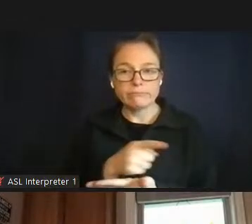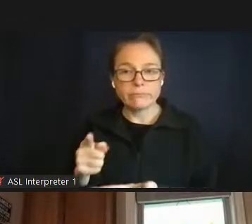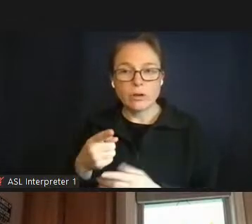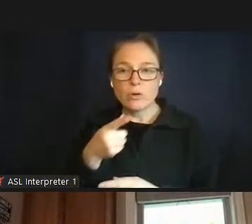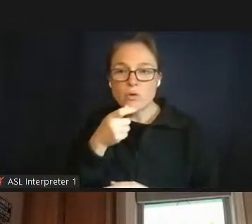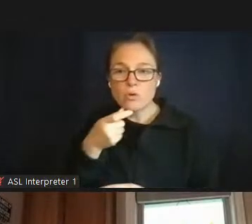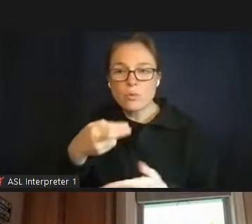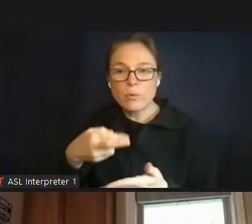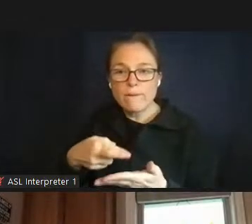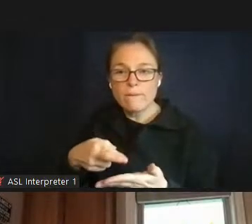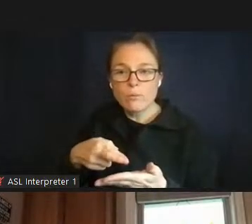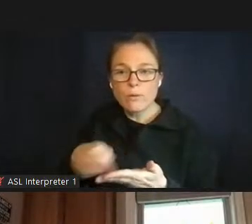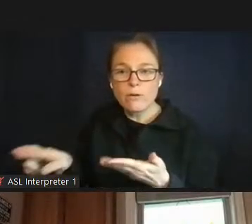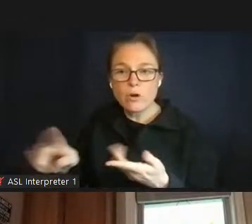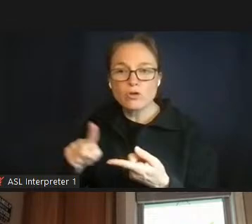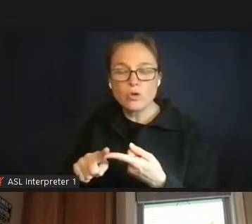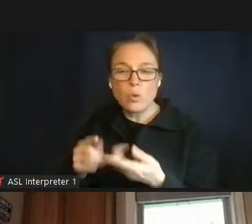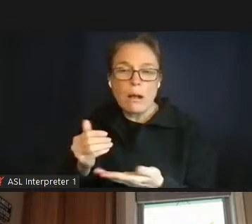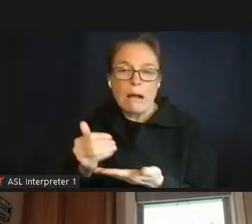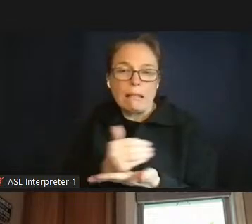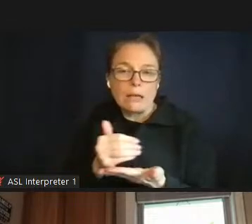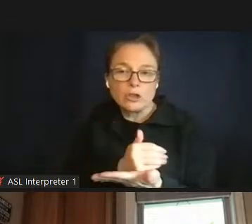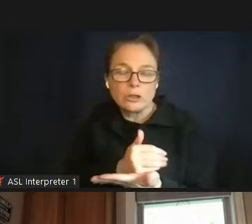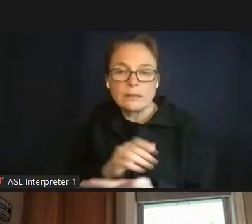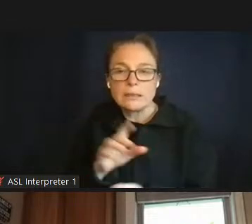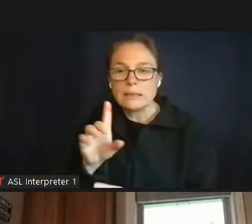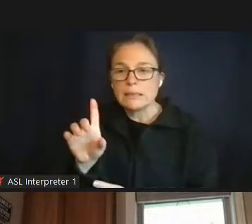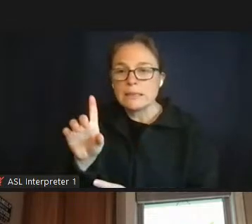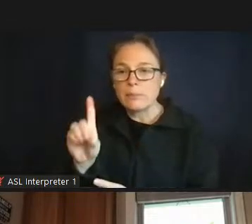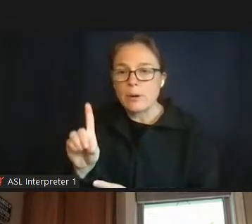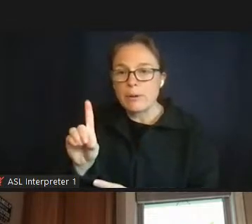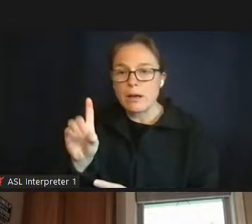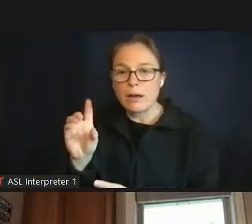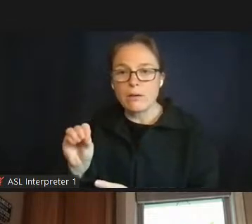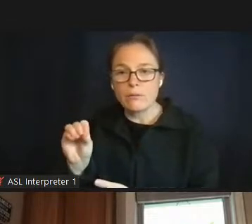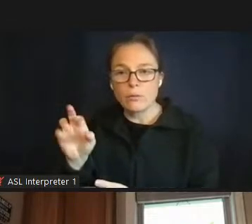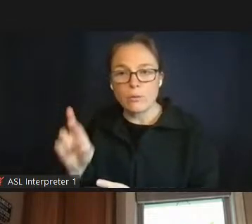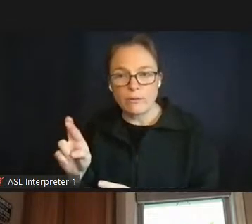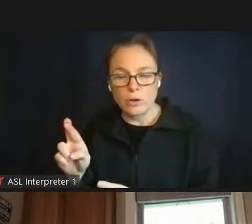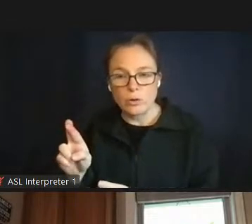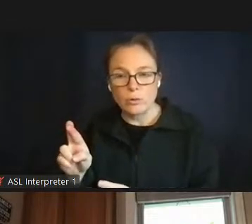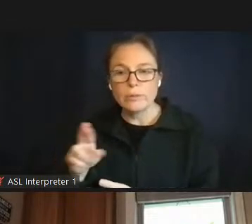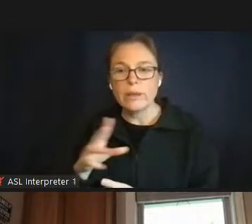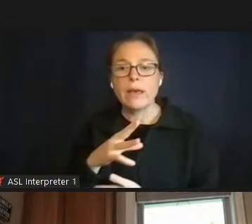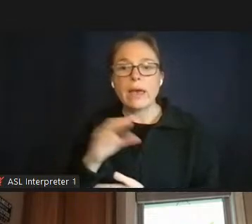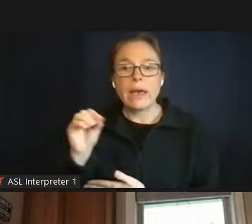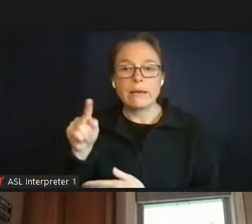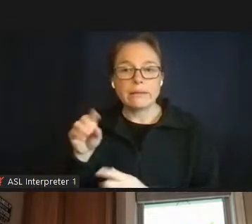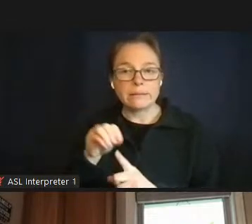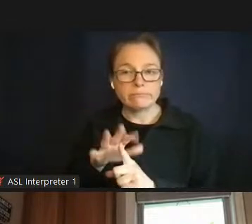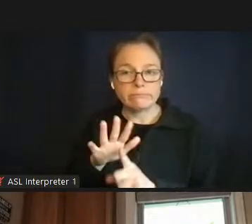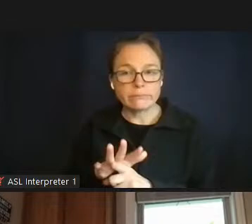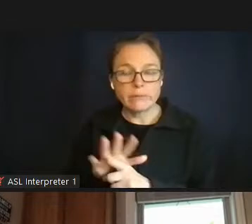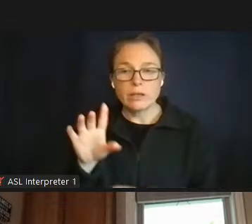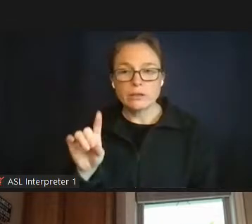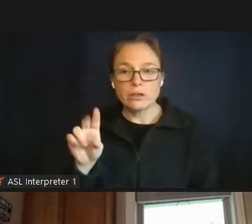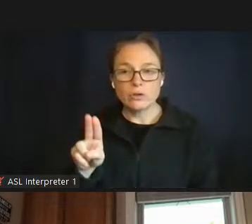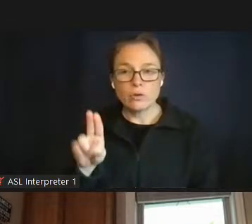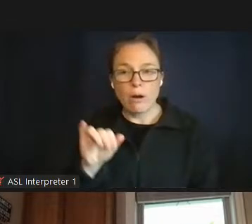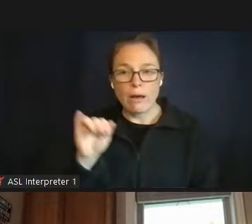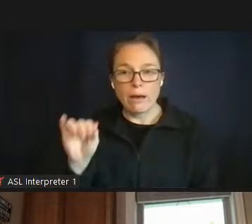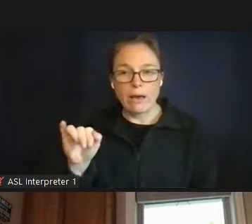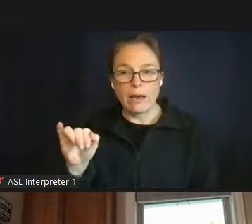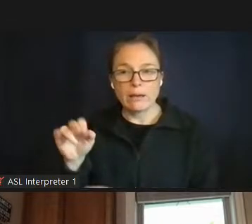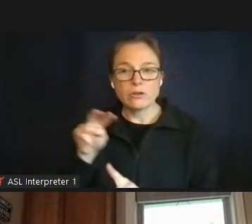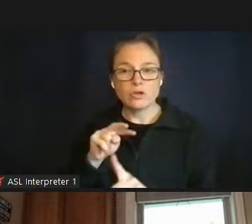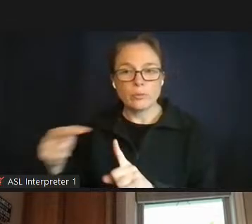collections or Department of Revenue. This new mandate on fee collection also had an impact on a DUII supervision program where the